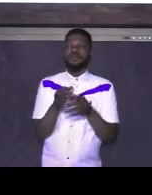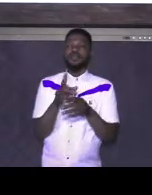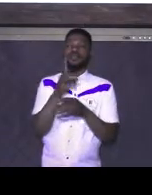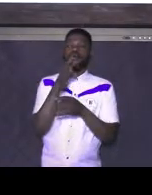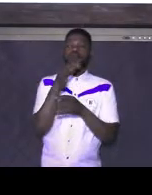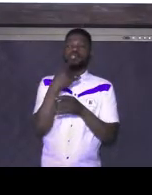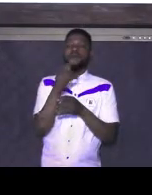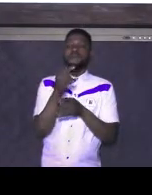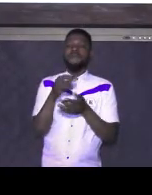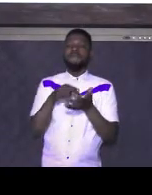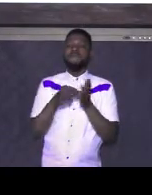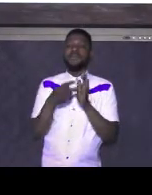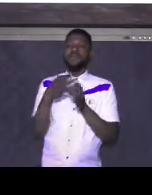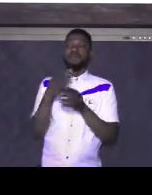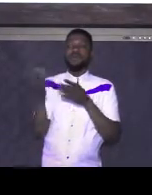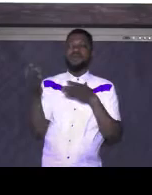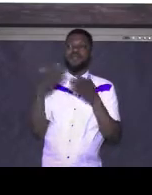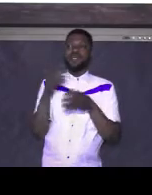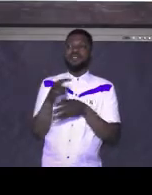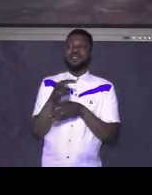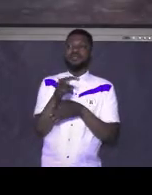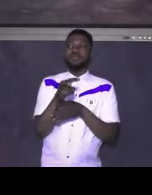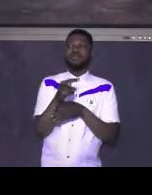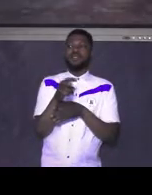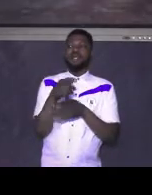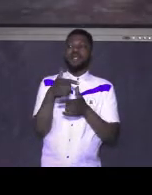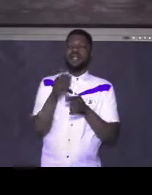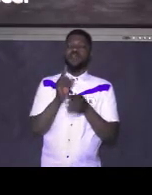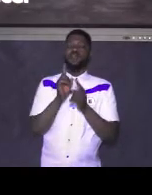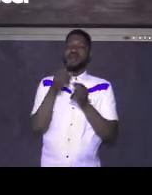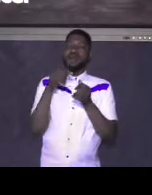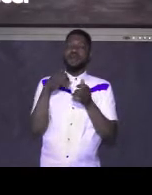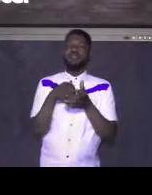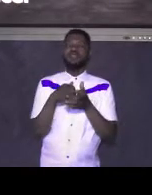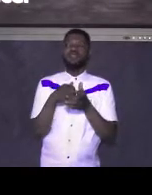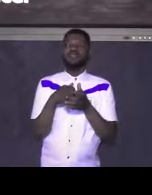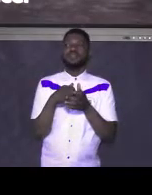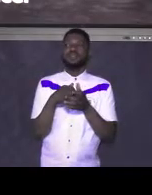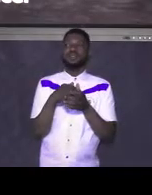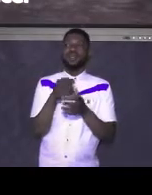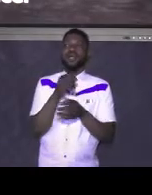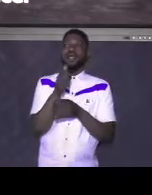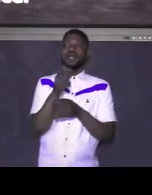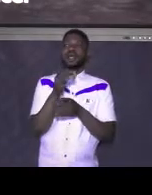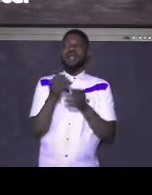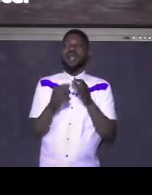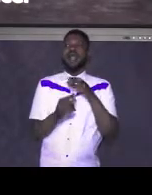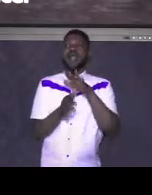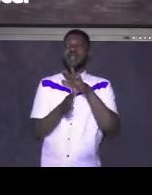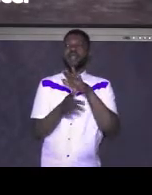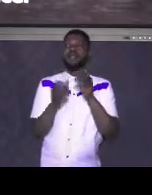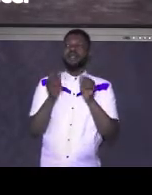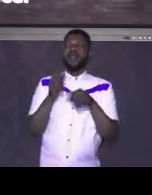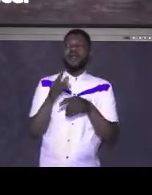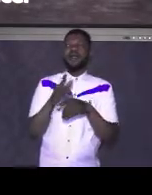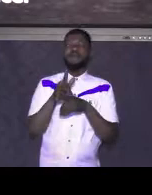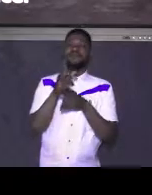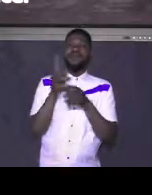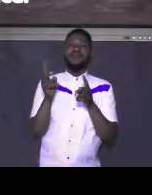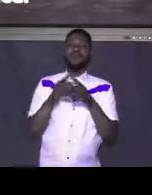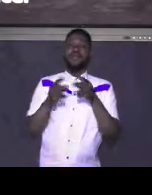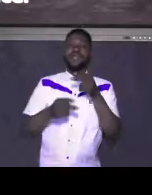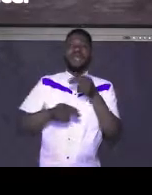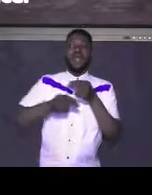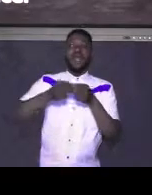helicopters is one of the means of air transportation. Let's talk about it. A helicopter can